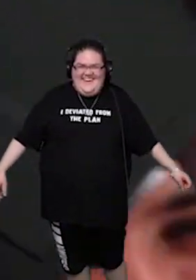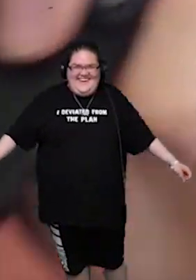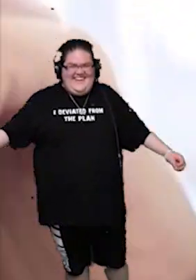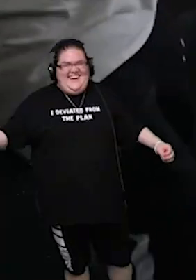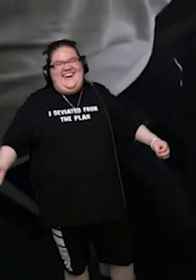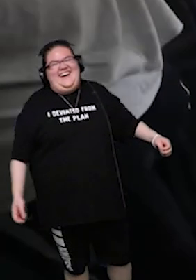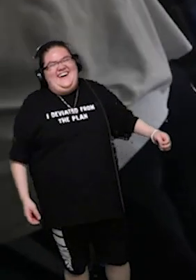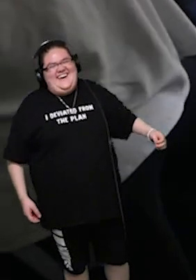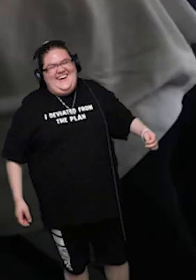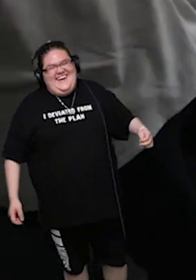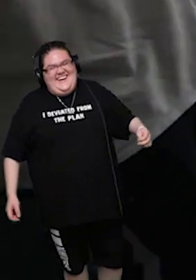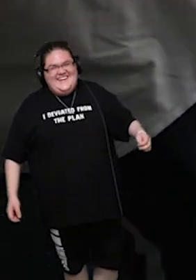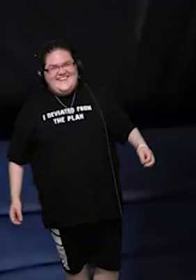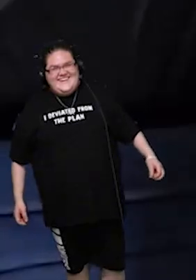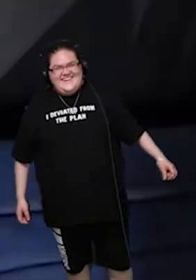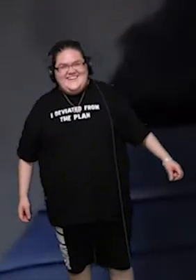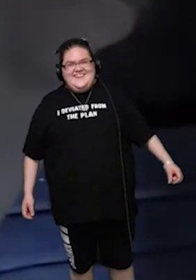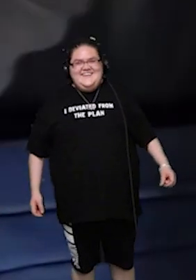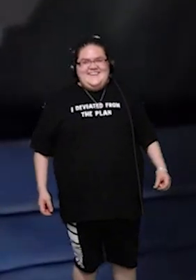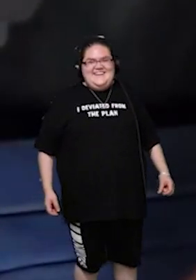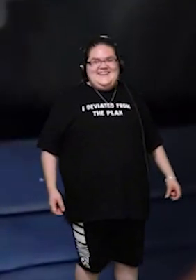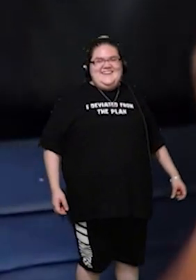know where they are.